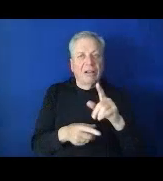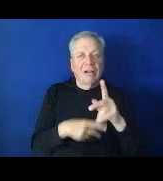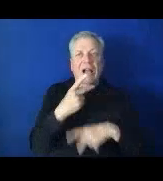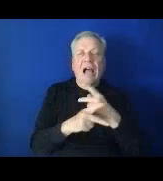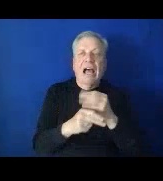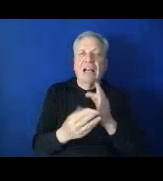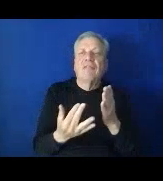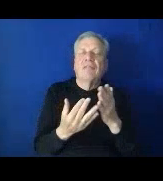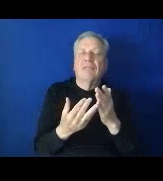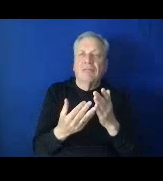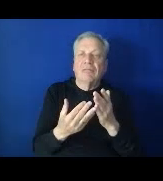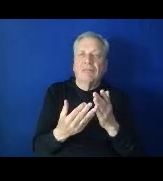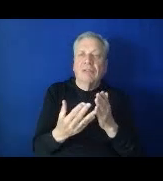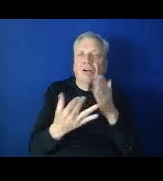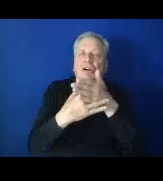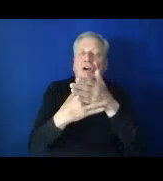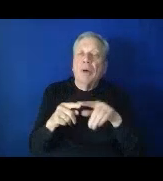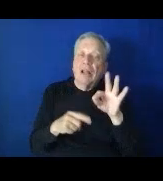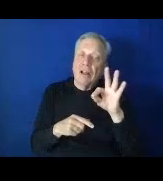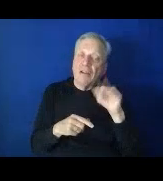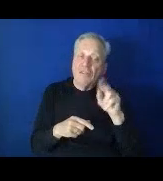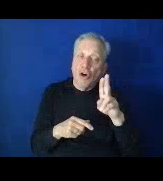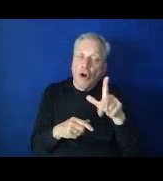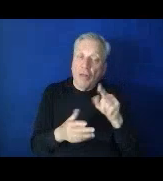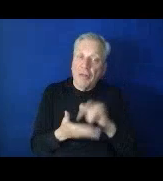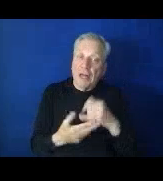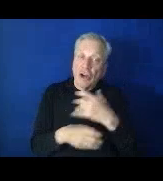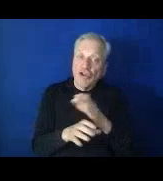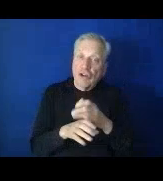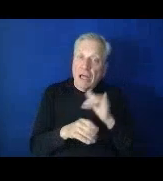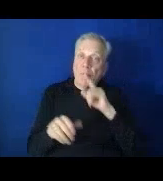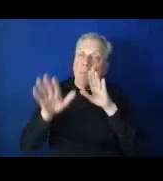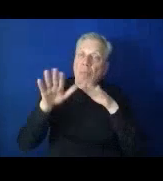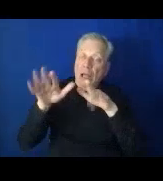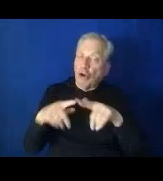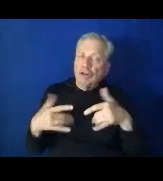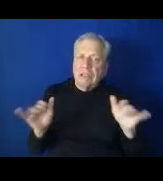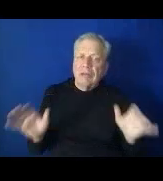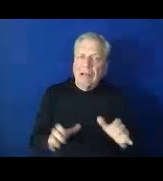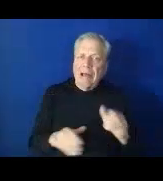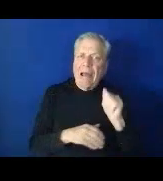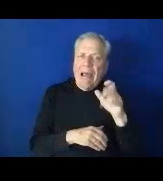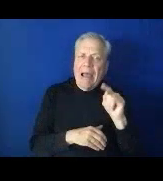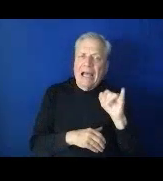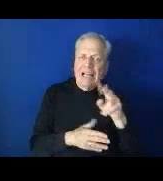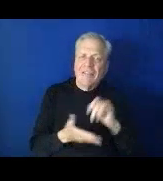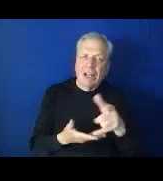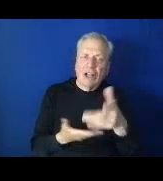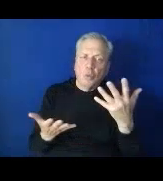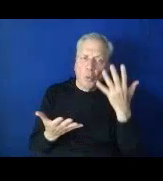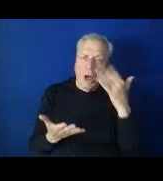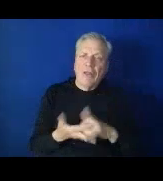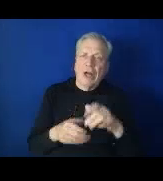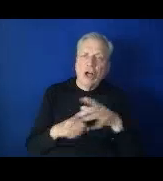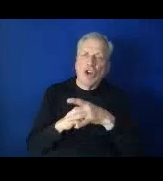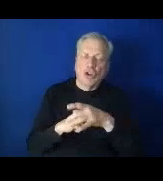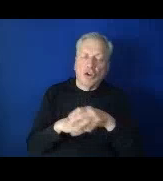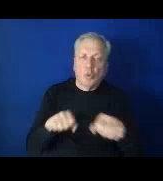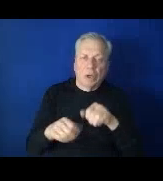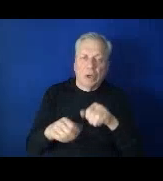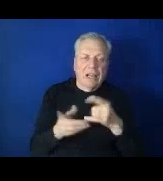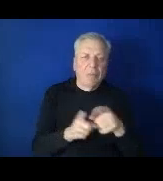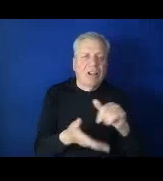But the faults that create those mountains are still active at depth, and that's what these earthquakes are occurring on. So they kind of map out these old